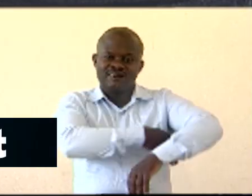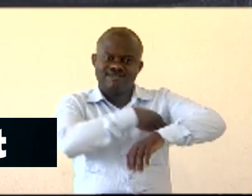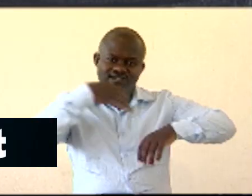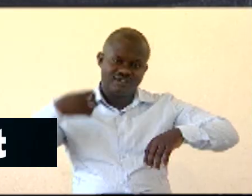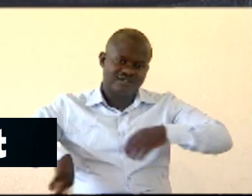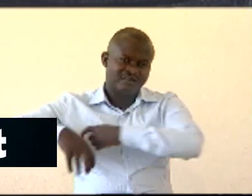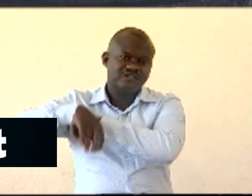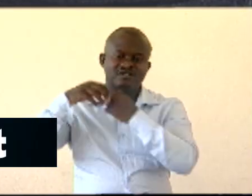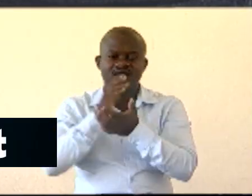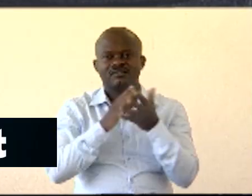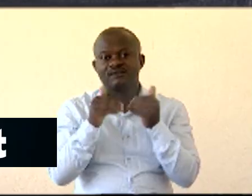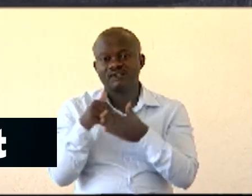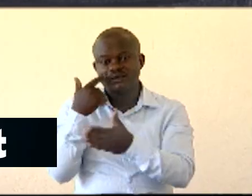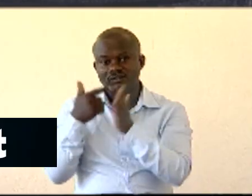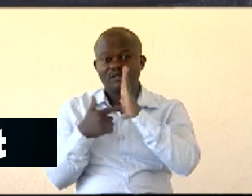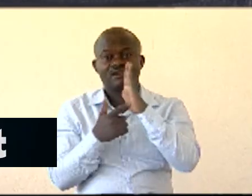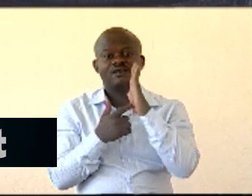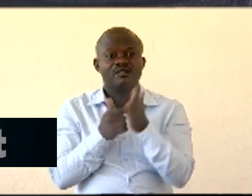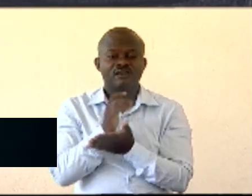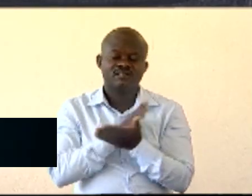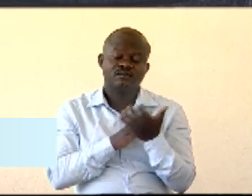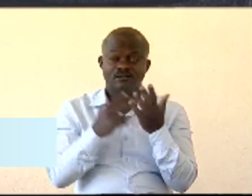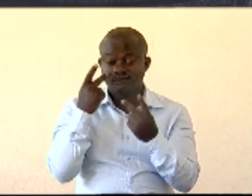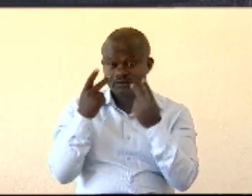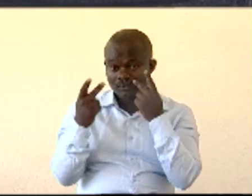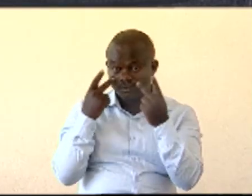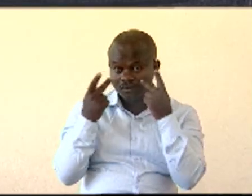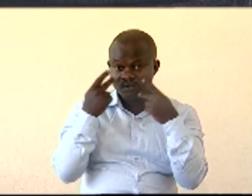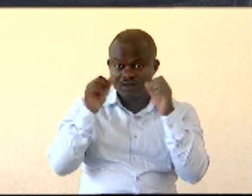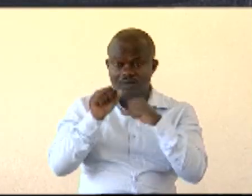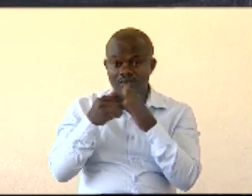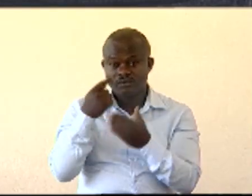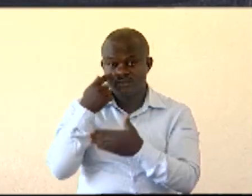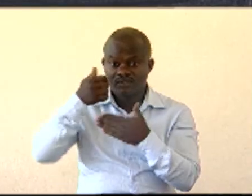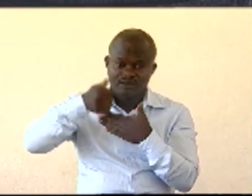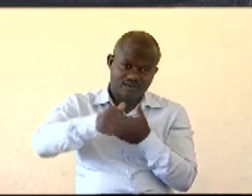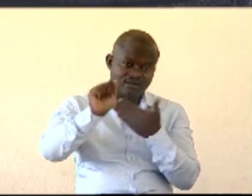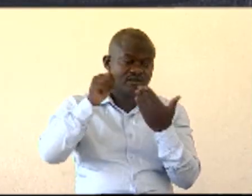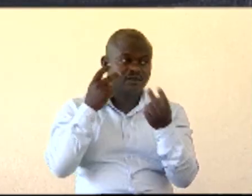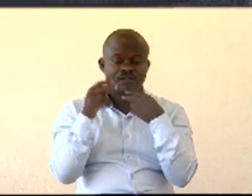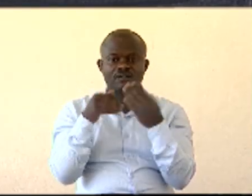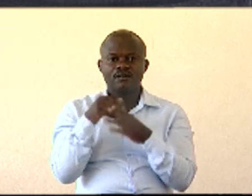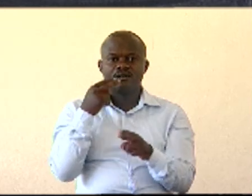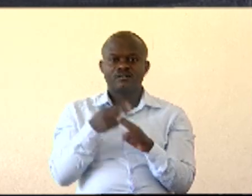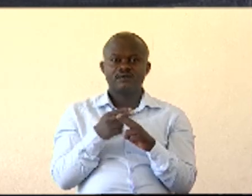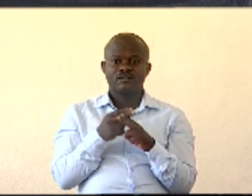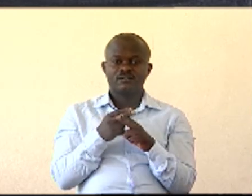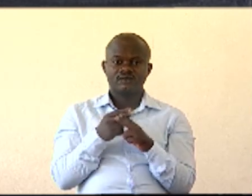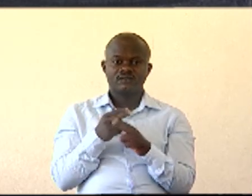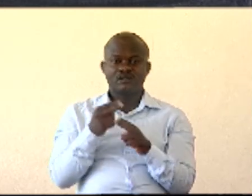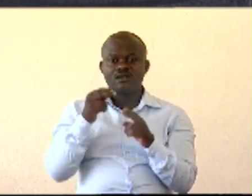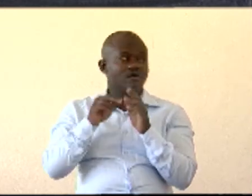those signs and symptoms, these are visible expressions. You are able to see them. They are visible expressions brought about by the disease.